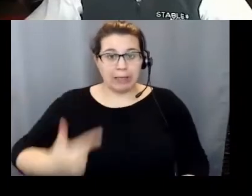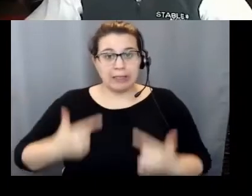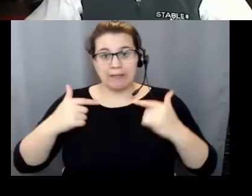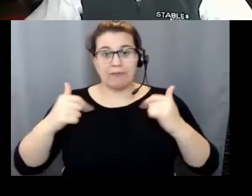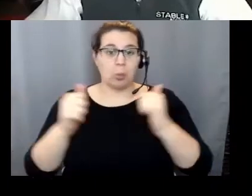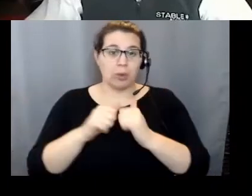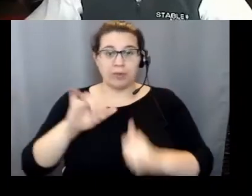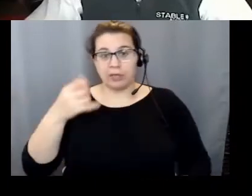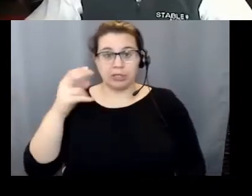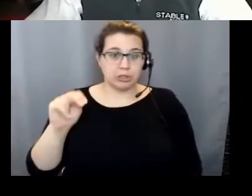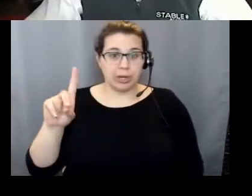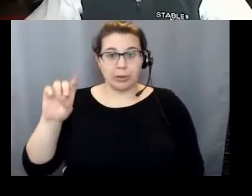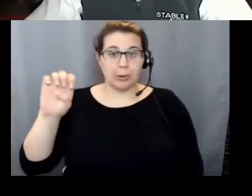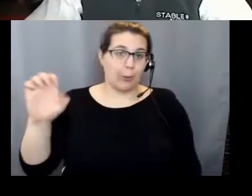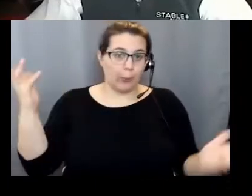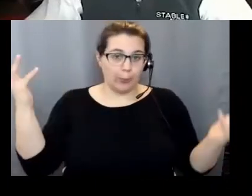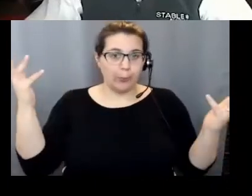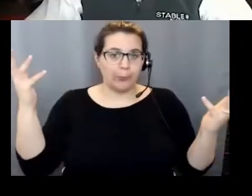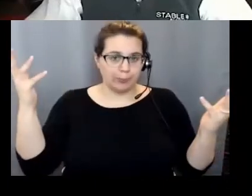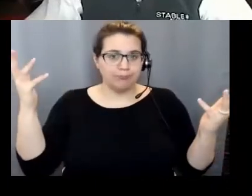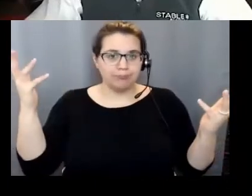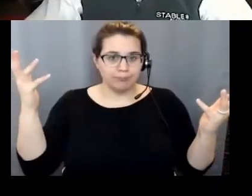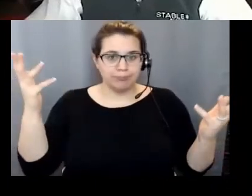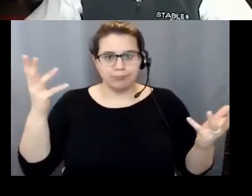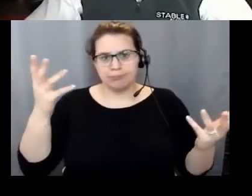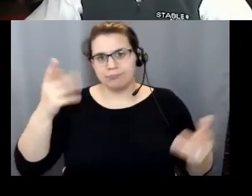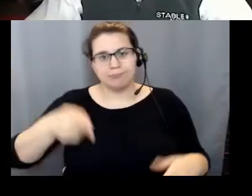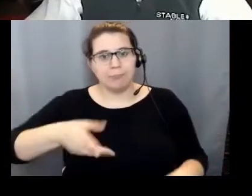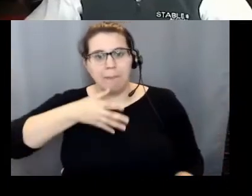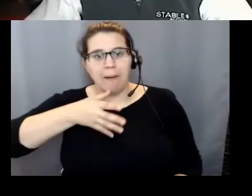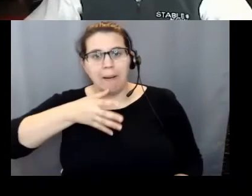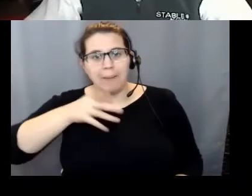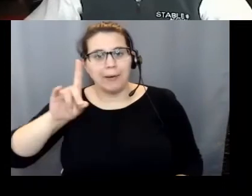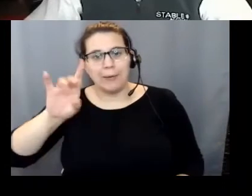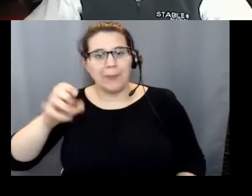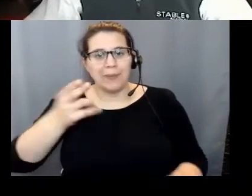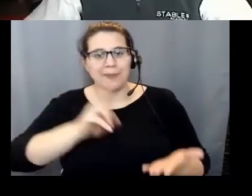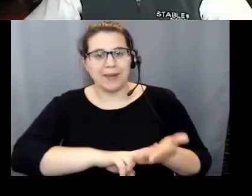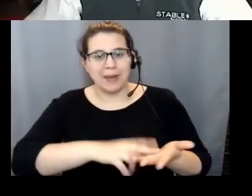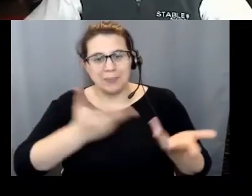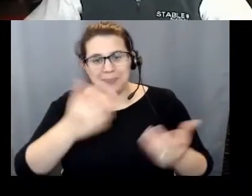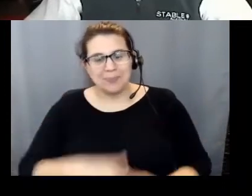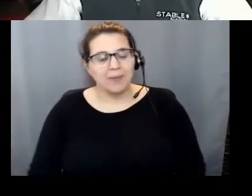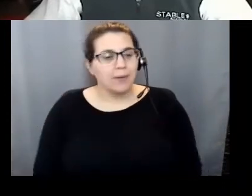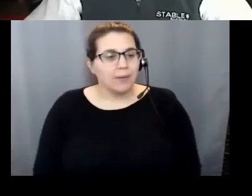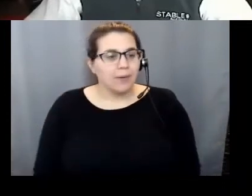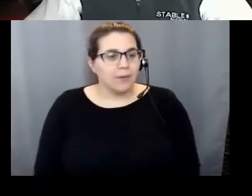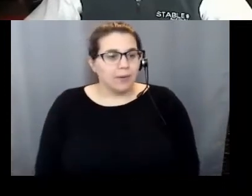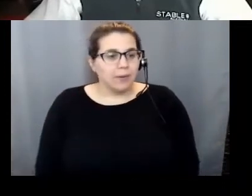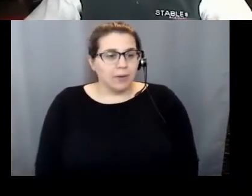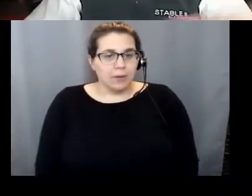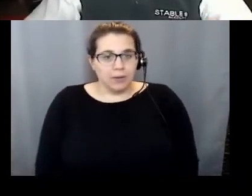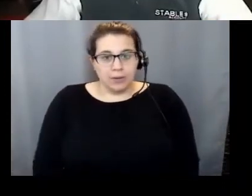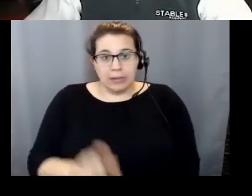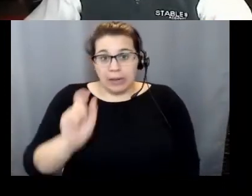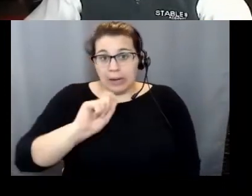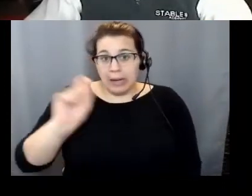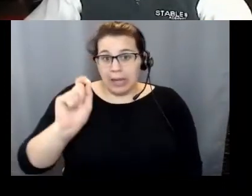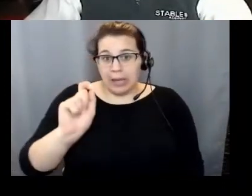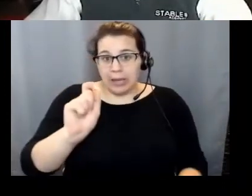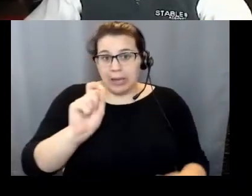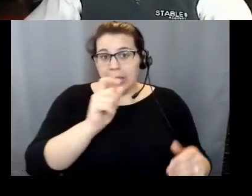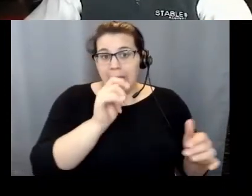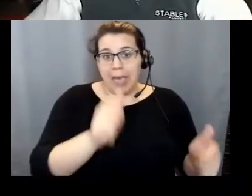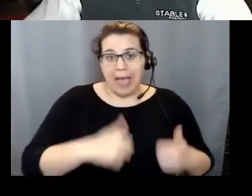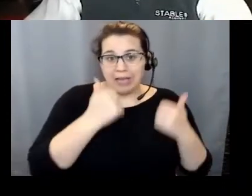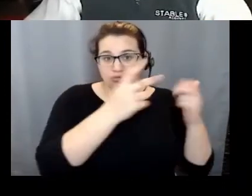John Doe in this particular case. This is Mama Doe that's signing up here. So you could click that box and it would pre-populate the